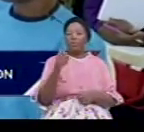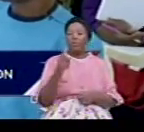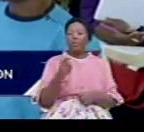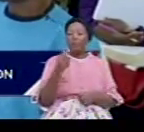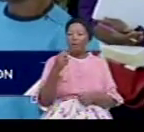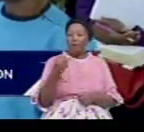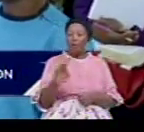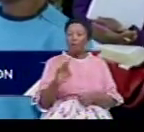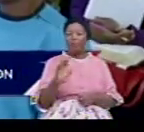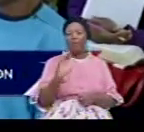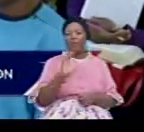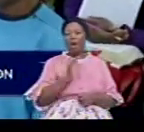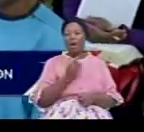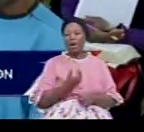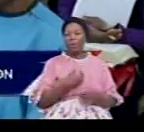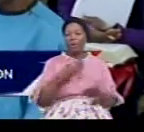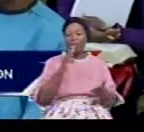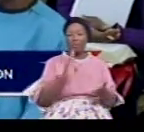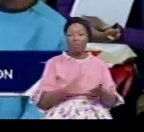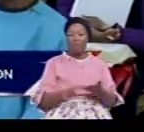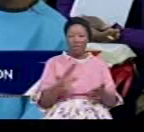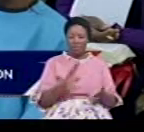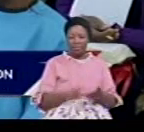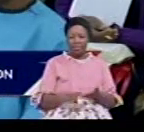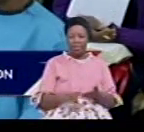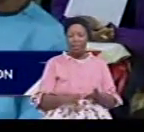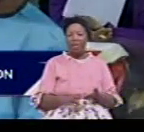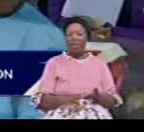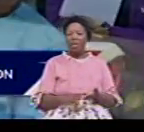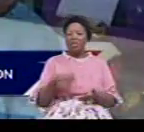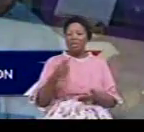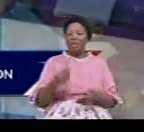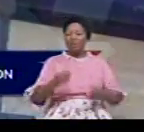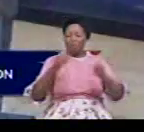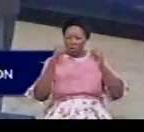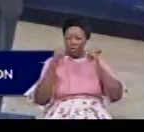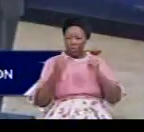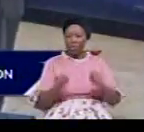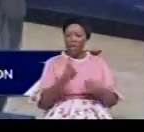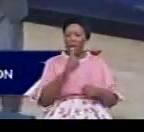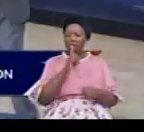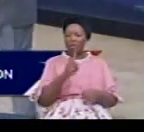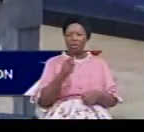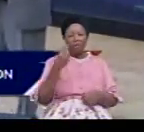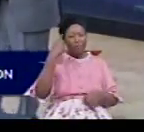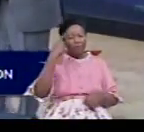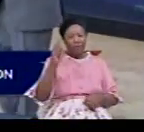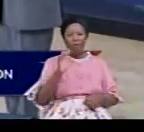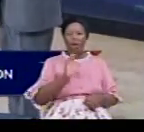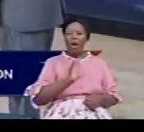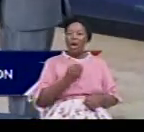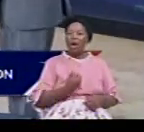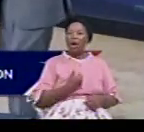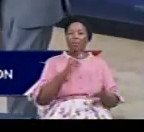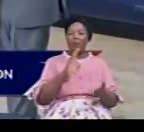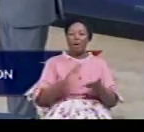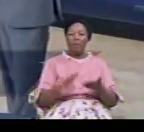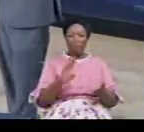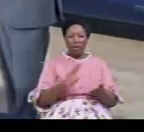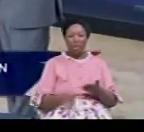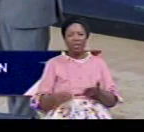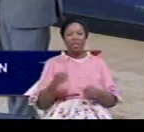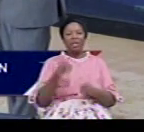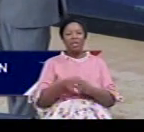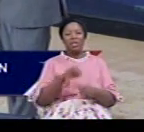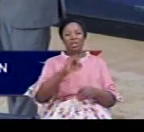our pardon. The concrete assurance for our pardon. In John